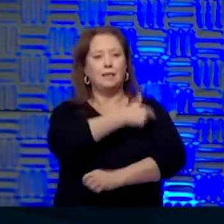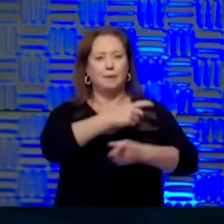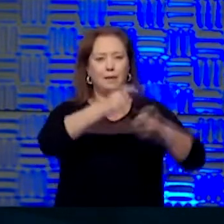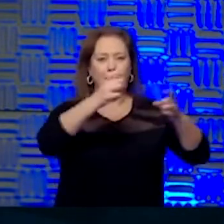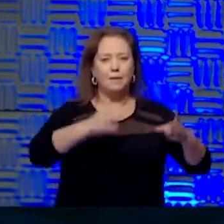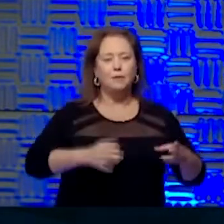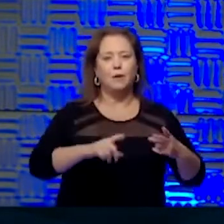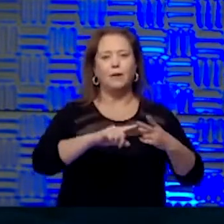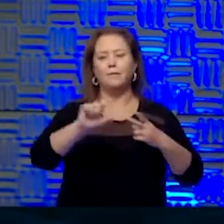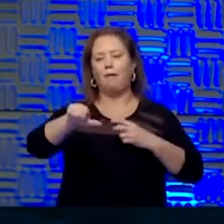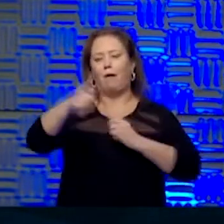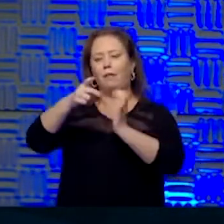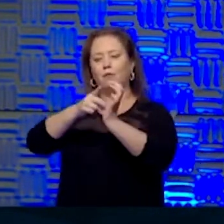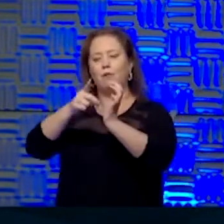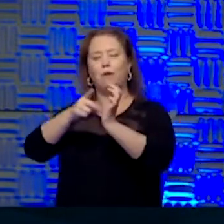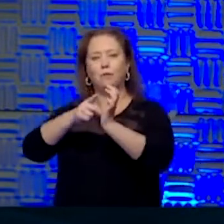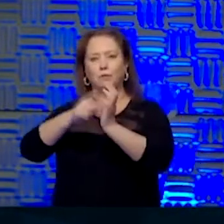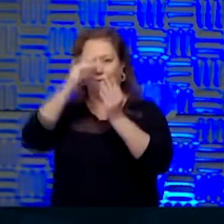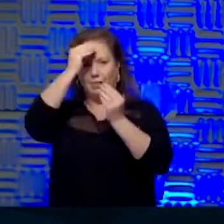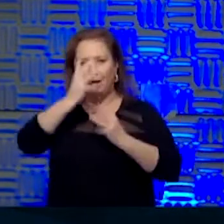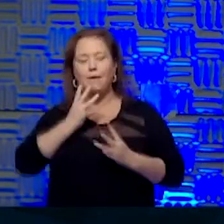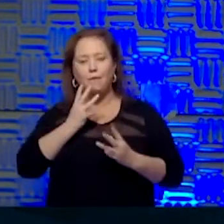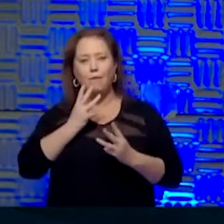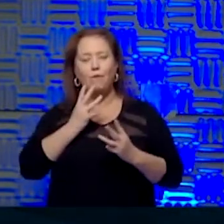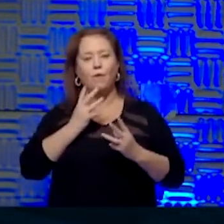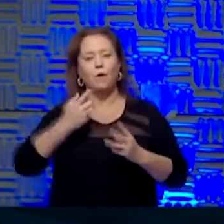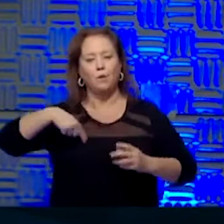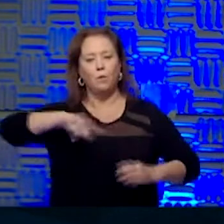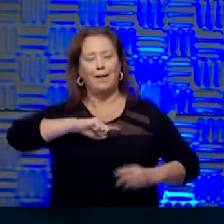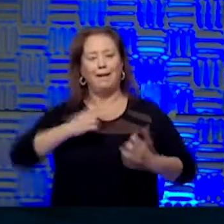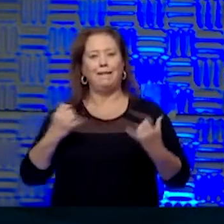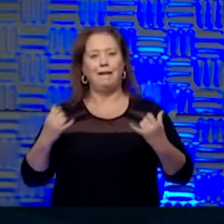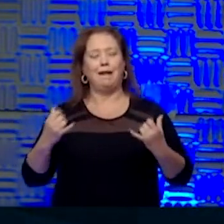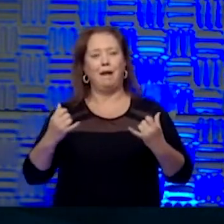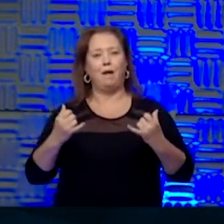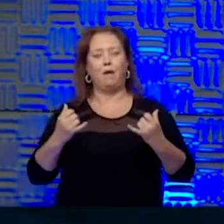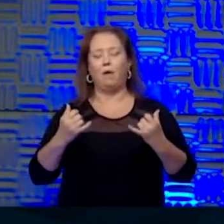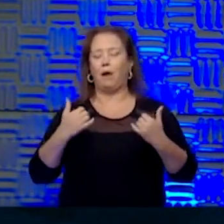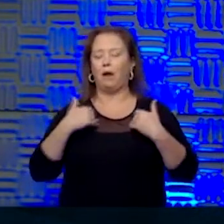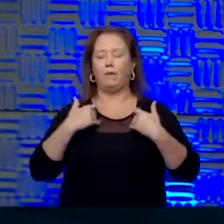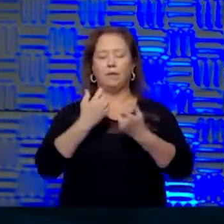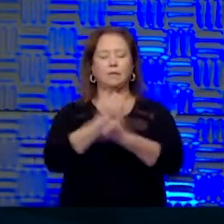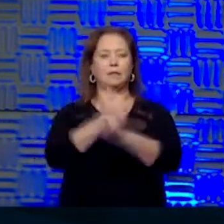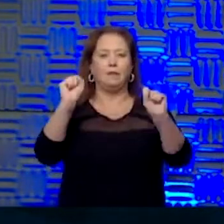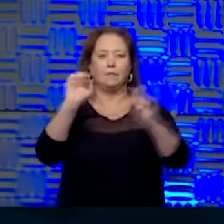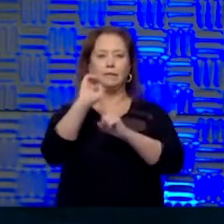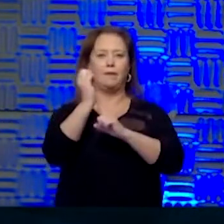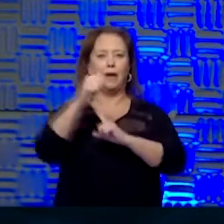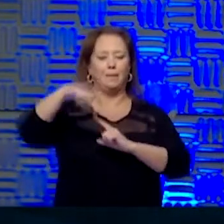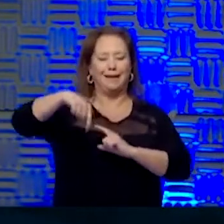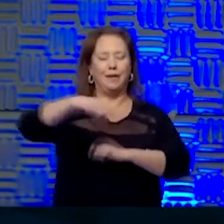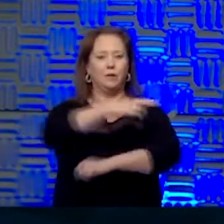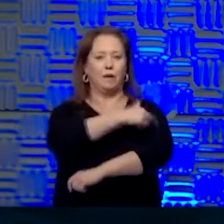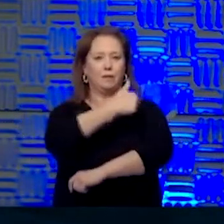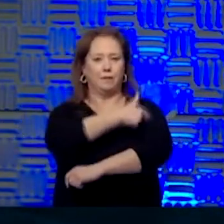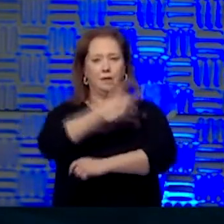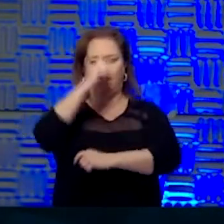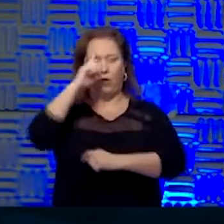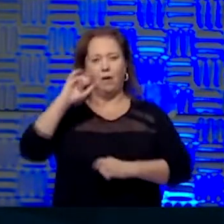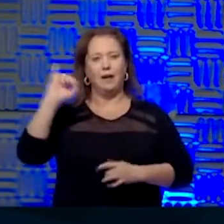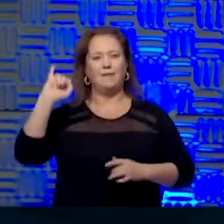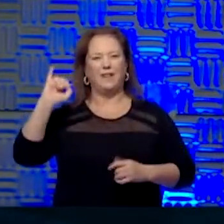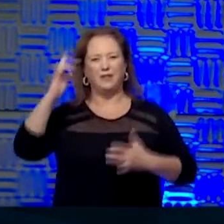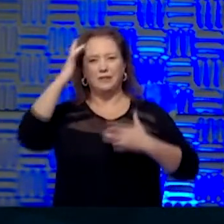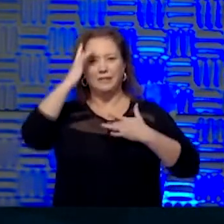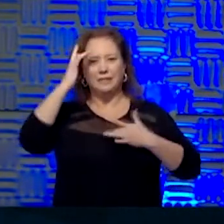doctors across Kansas are telling me, is we now operate in the safest environment when it comes to infectious